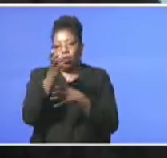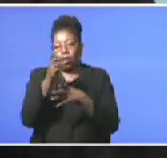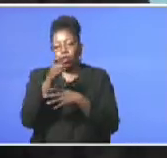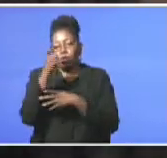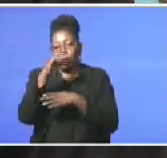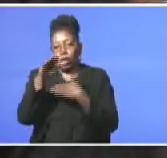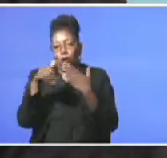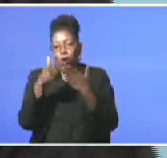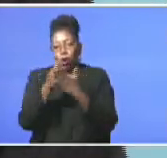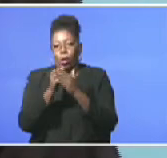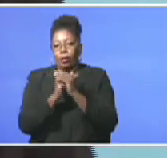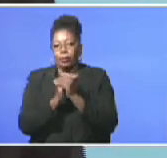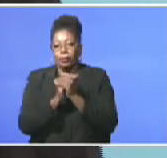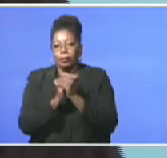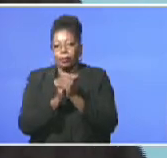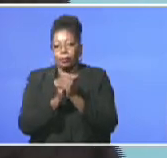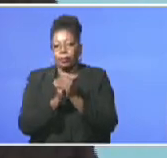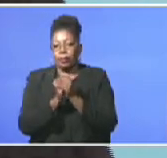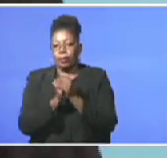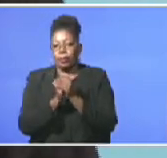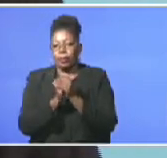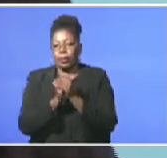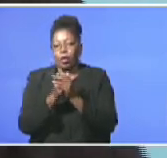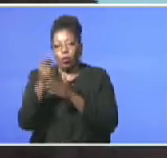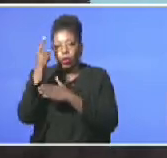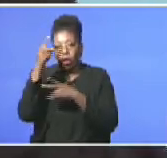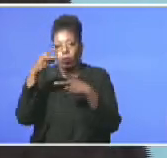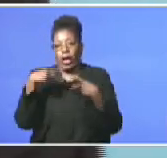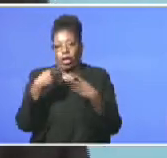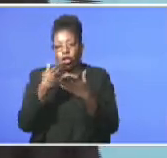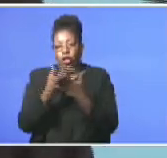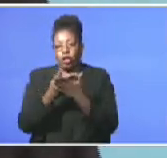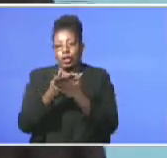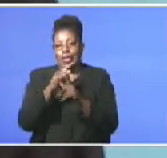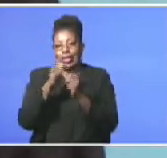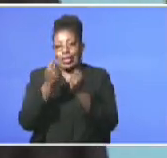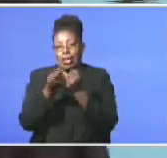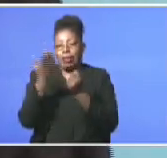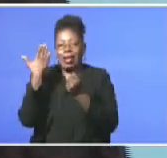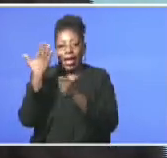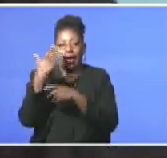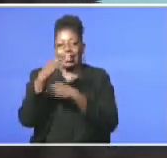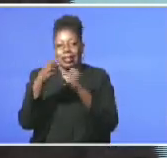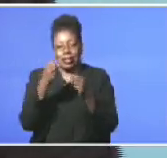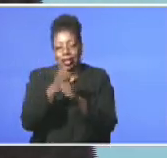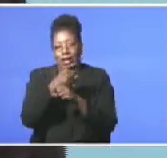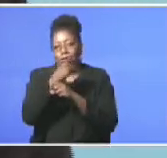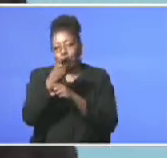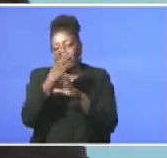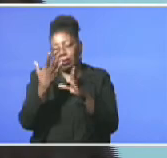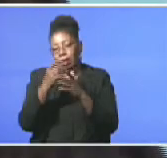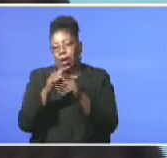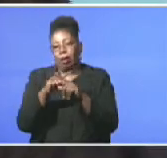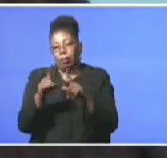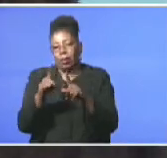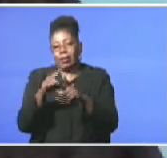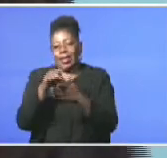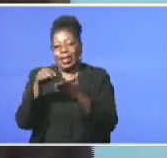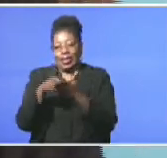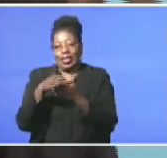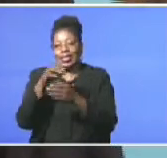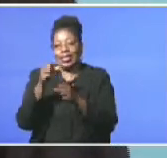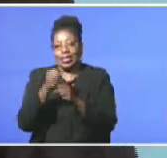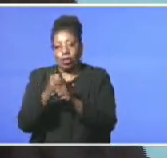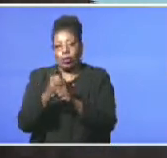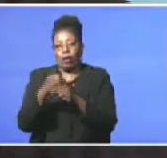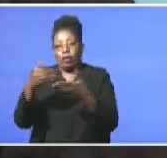playoffs. That's definitely, we felt that we had a good team last year. We felt that we should have won. And this year we just came back with a renewed